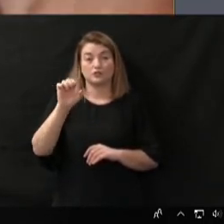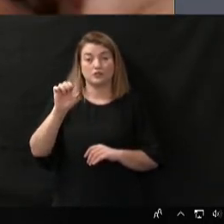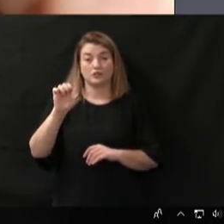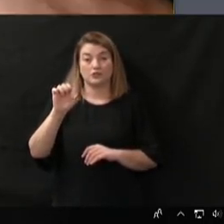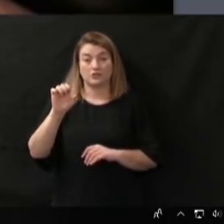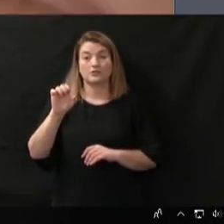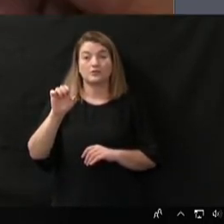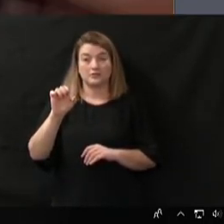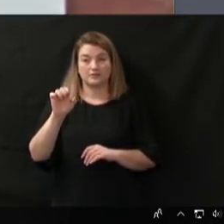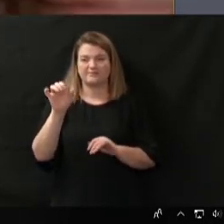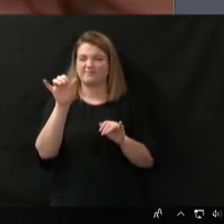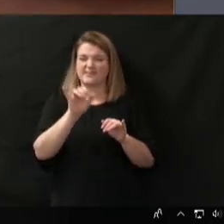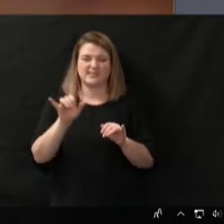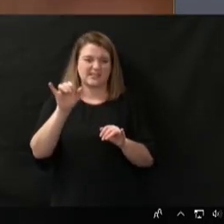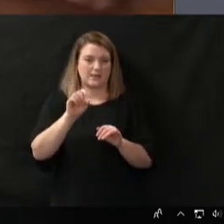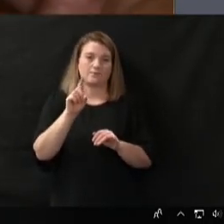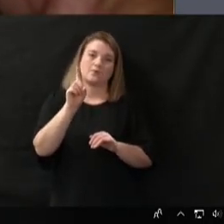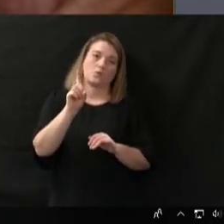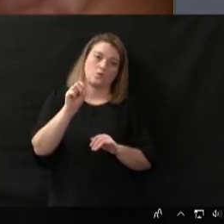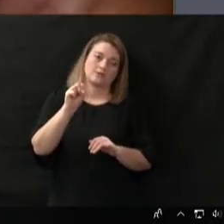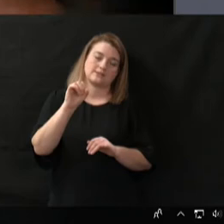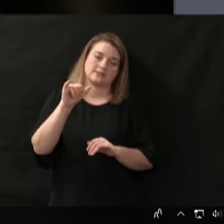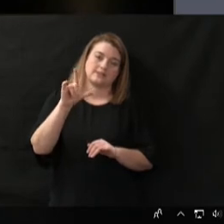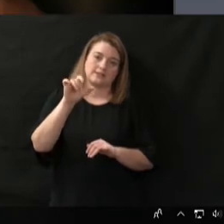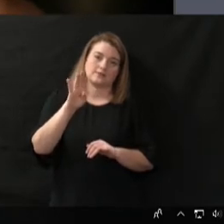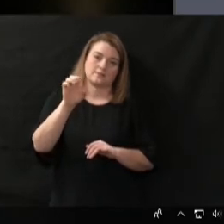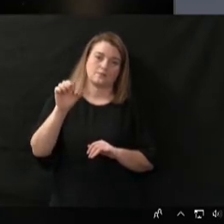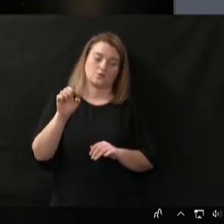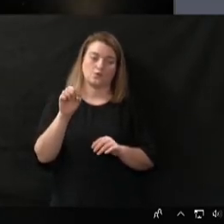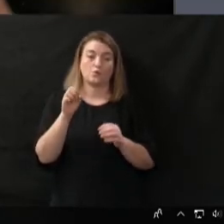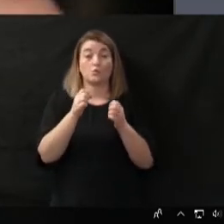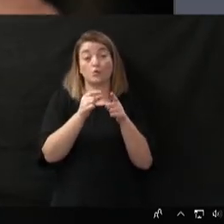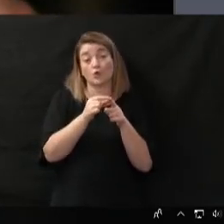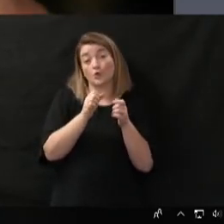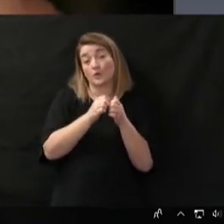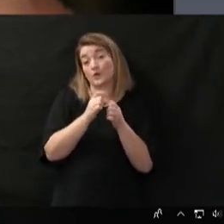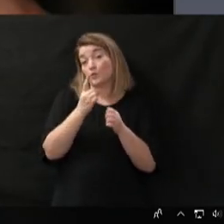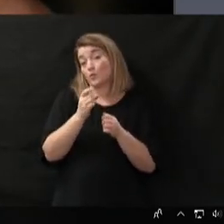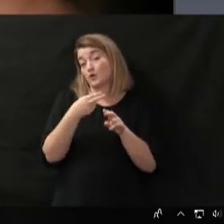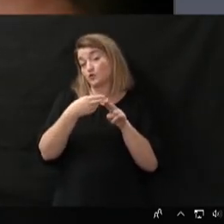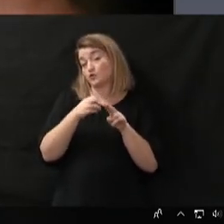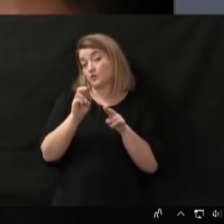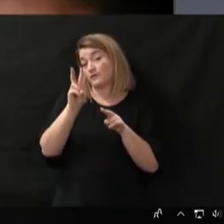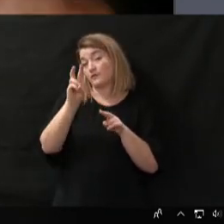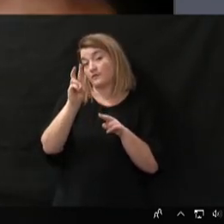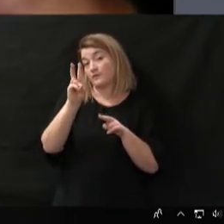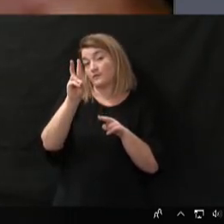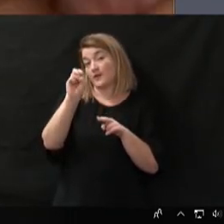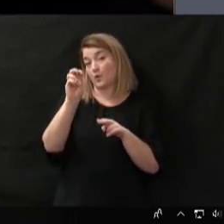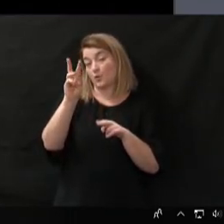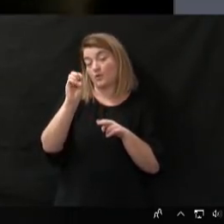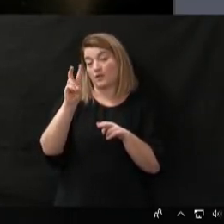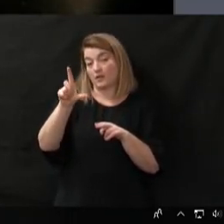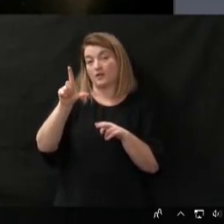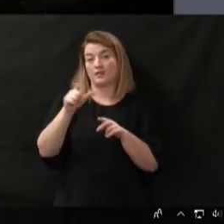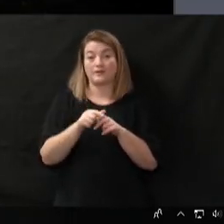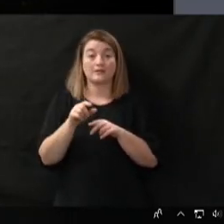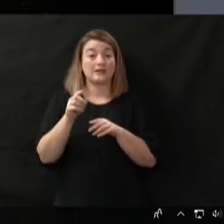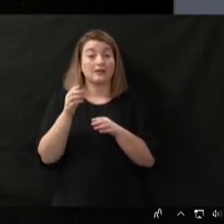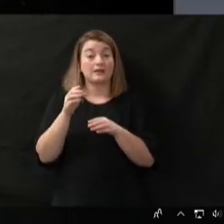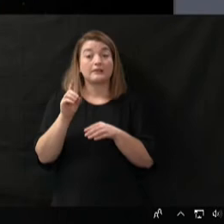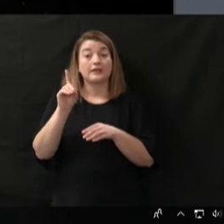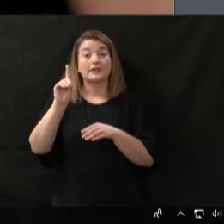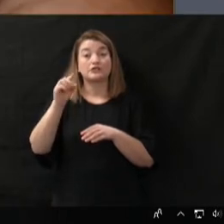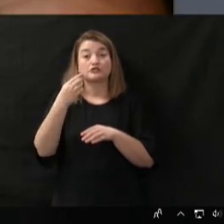And that's the same thing, one syllable word with one short vowel, j at the end is where DGE